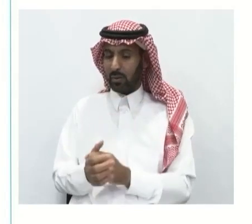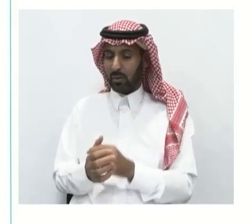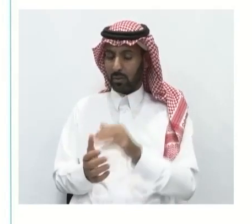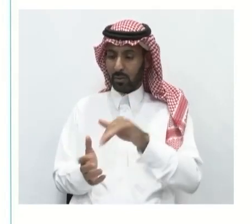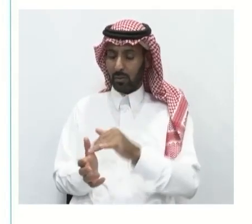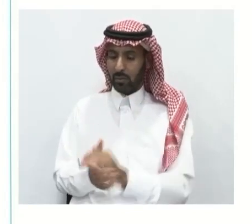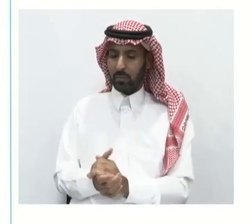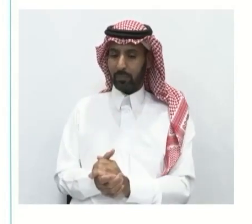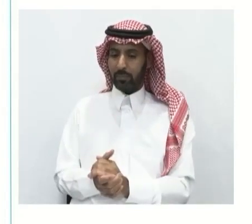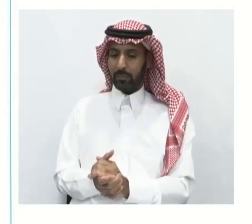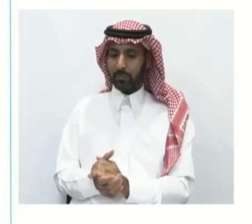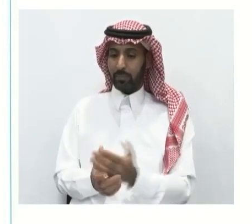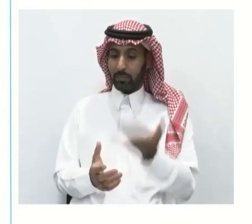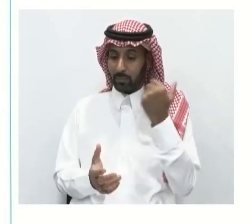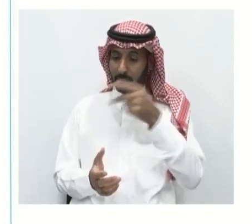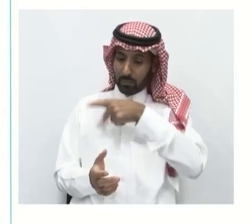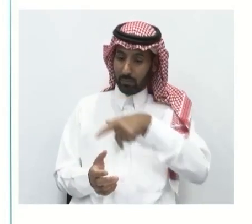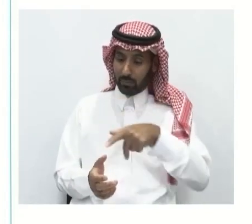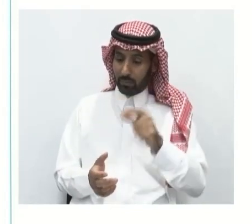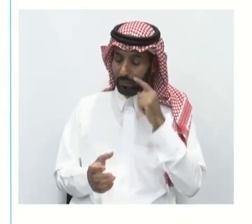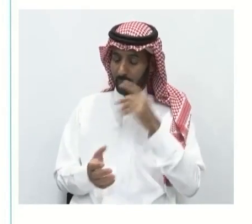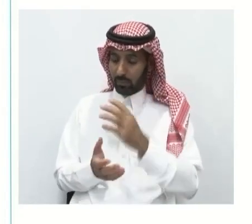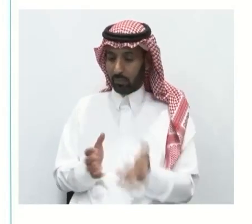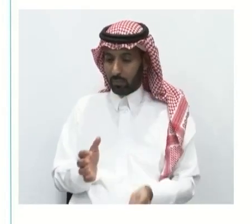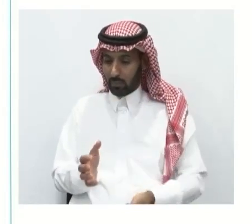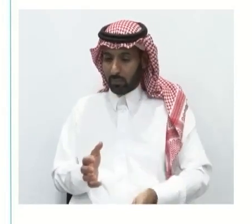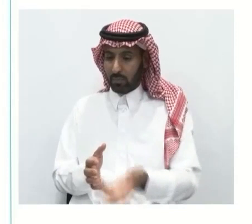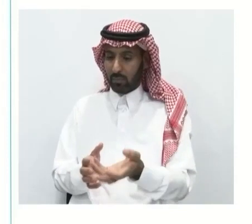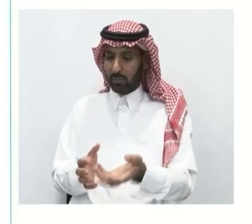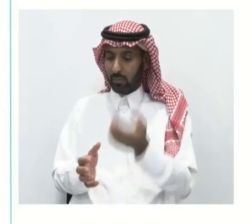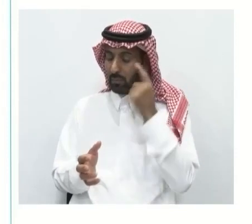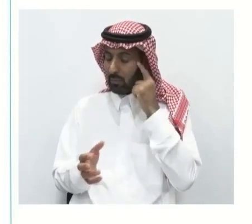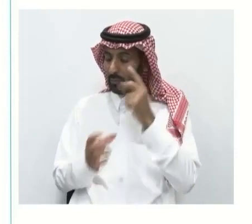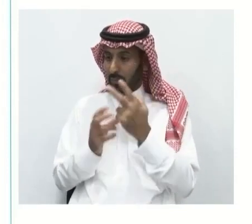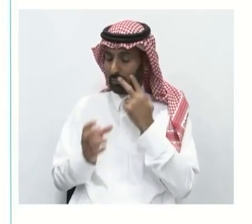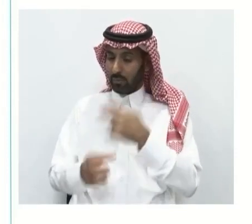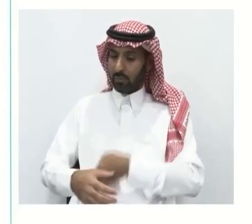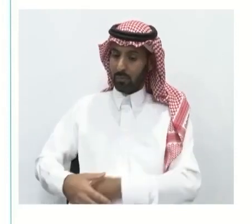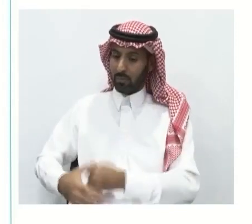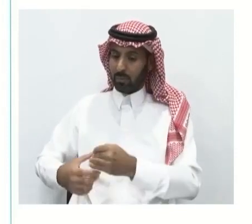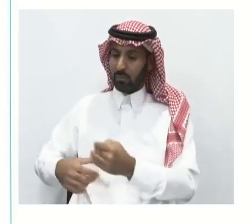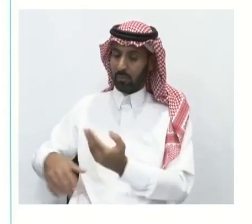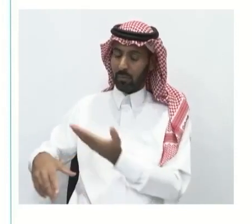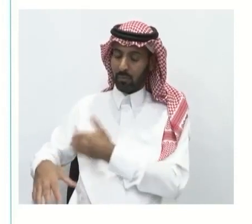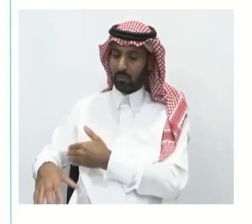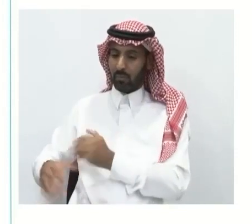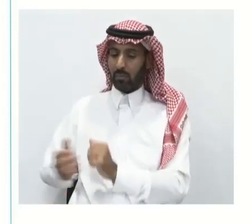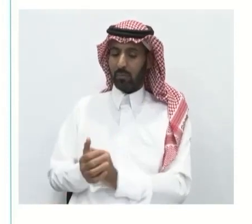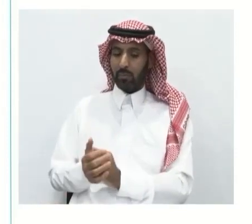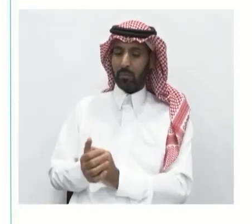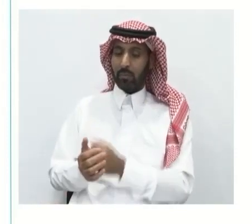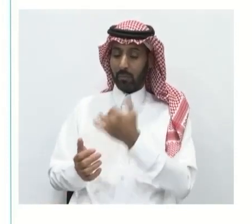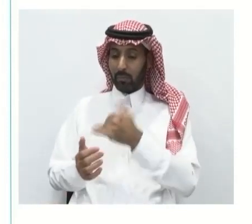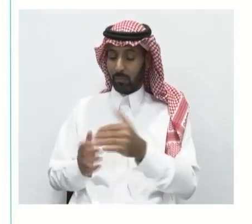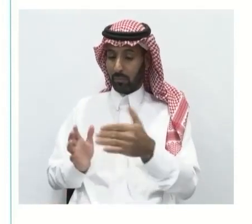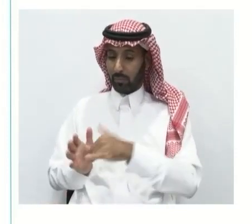said Combs. Before leaving the bowling alley, Combs took his cell phone out of his pocket and left it behind. On arriving